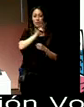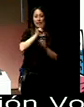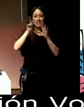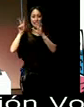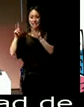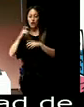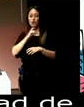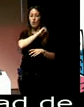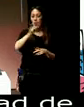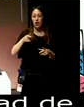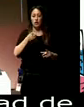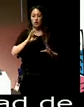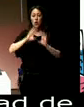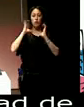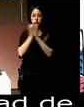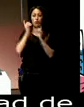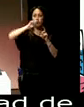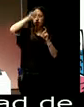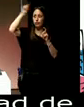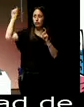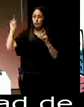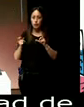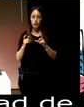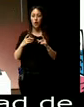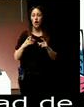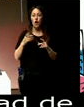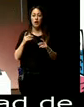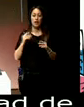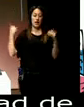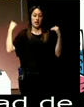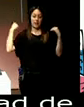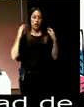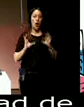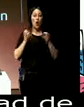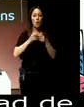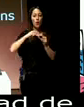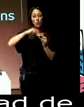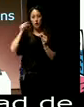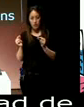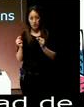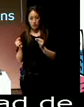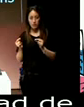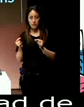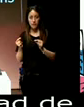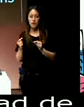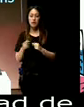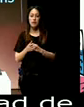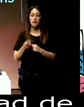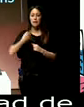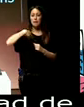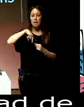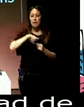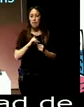a group of 27 foundations in the whole world from Vodafone